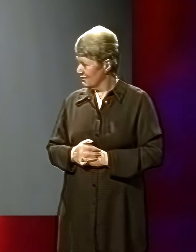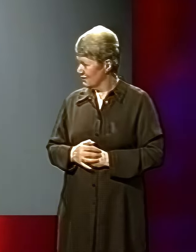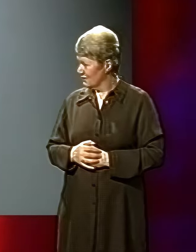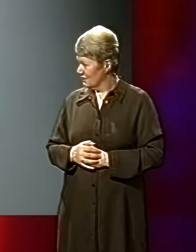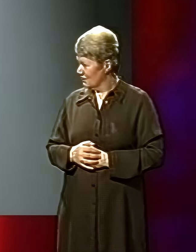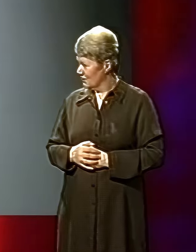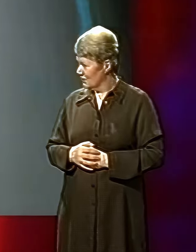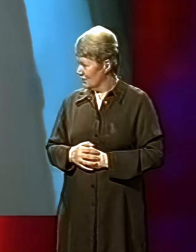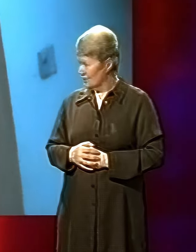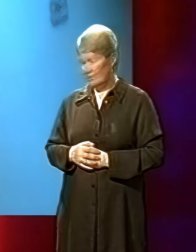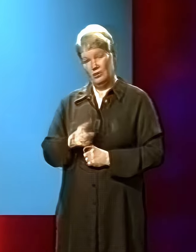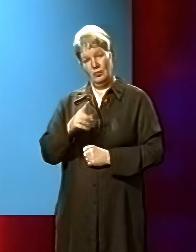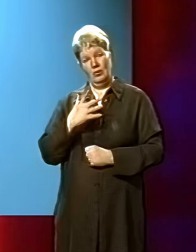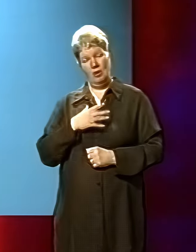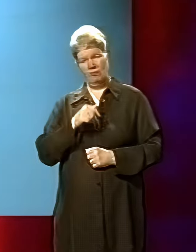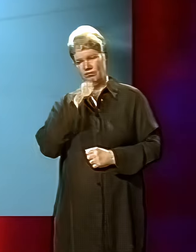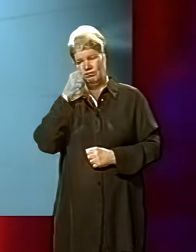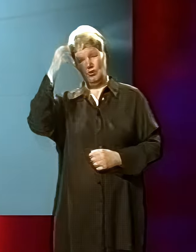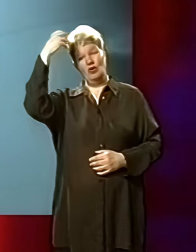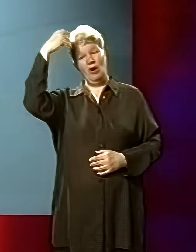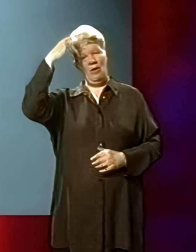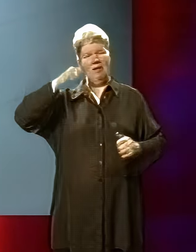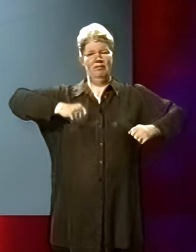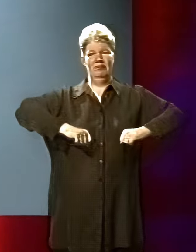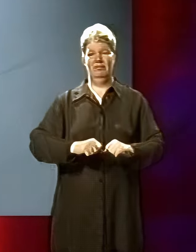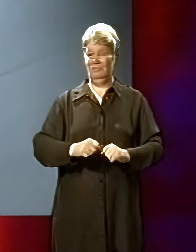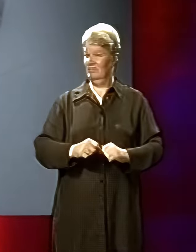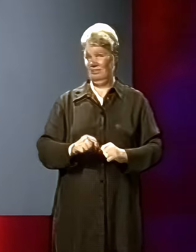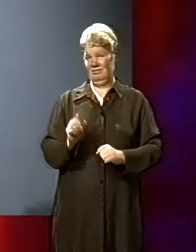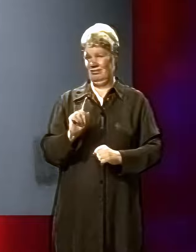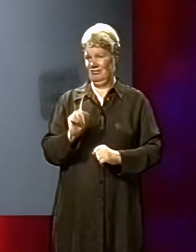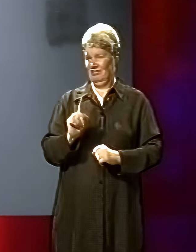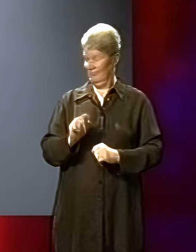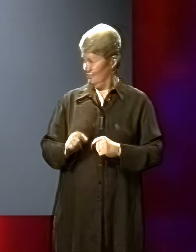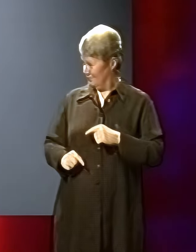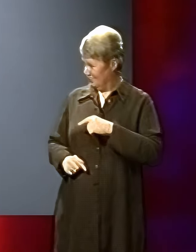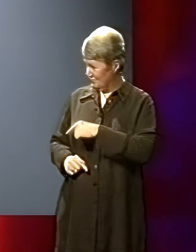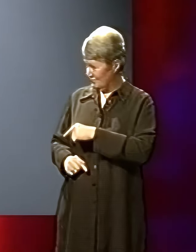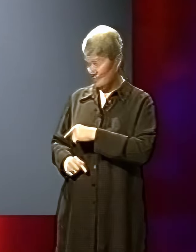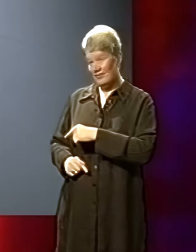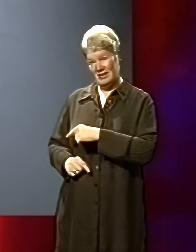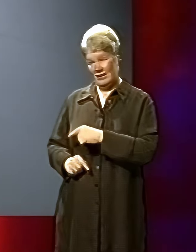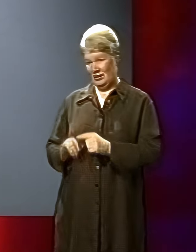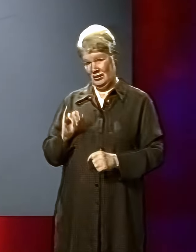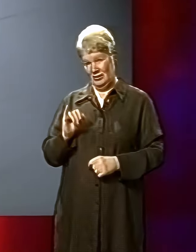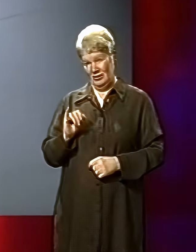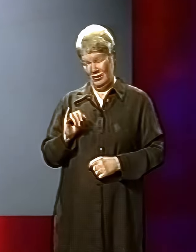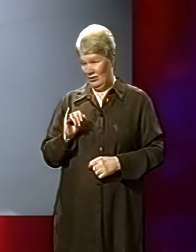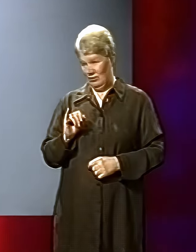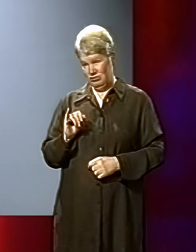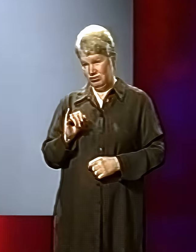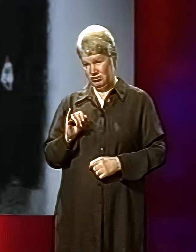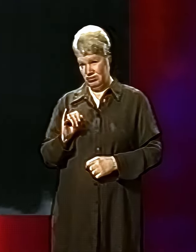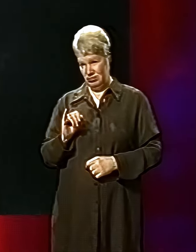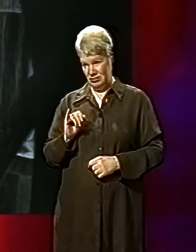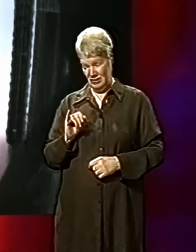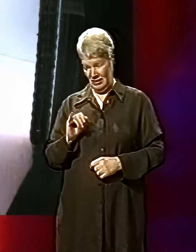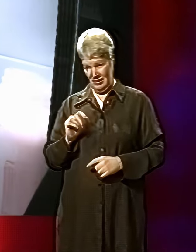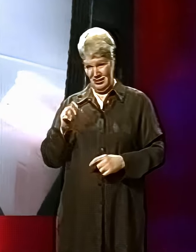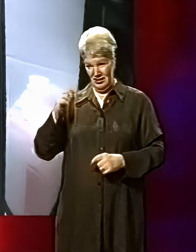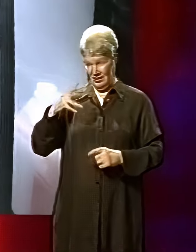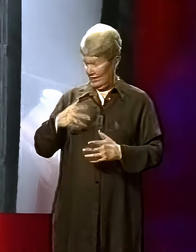And if you're hoping to freshen up with a nice hot shower, don't bank on it. This particular Road Chef have found an alternative use for their shower